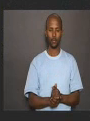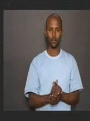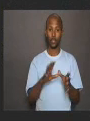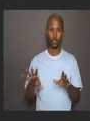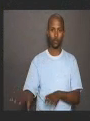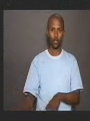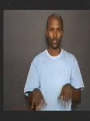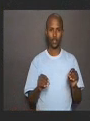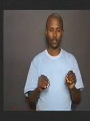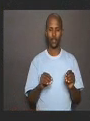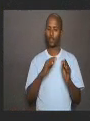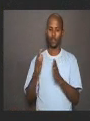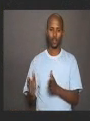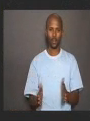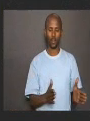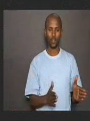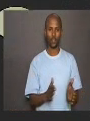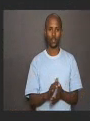Students, let's get ready.